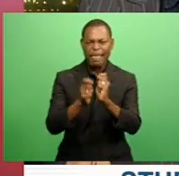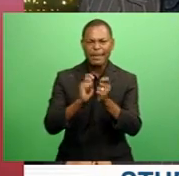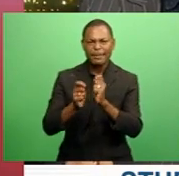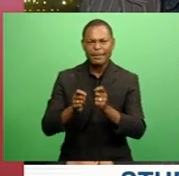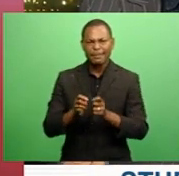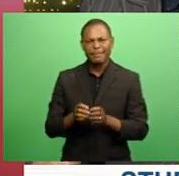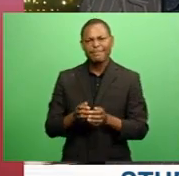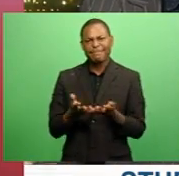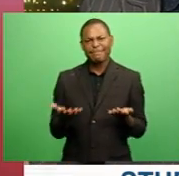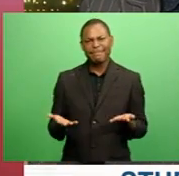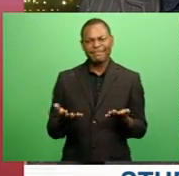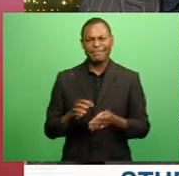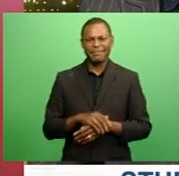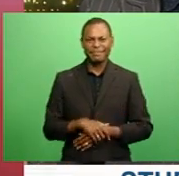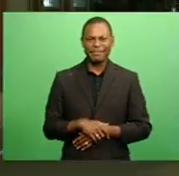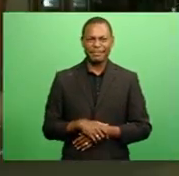capacity?